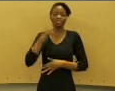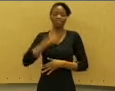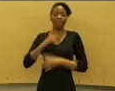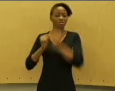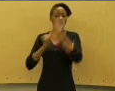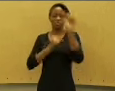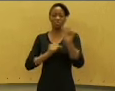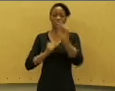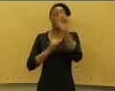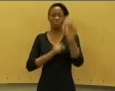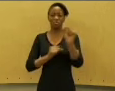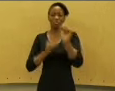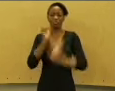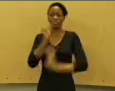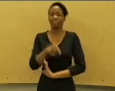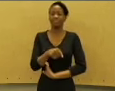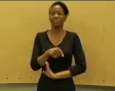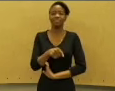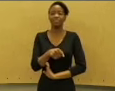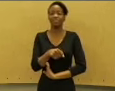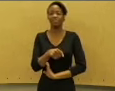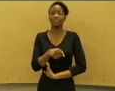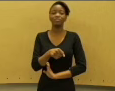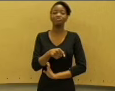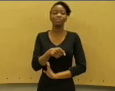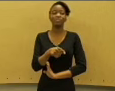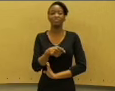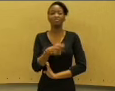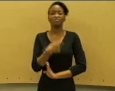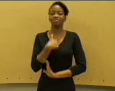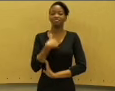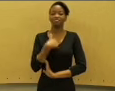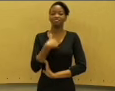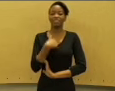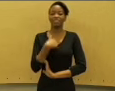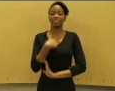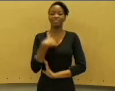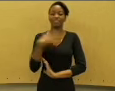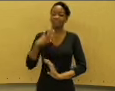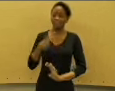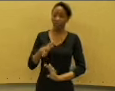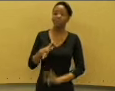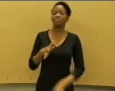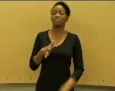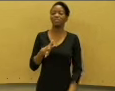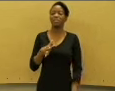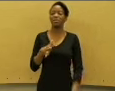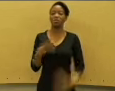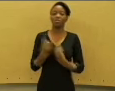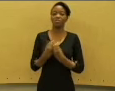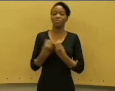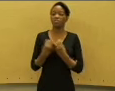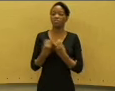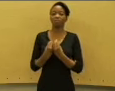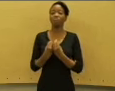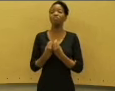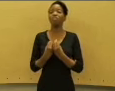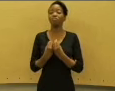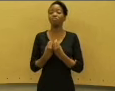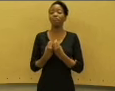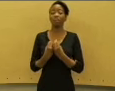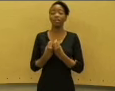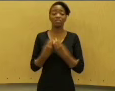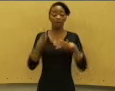and it was out of desperation, because my talking about my incontinence on the internet was not